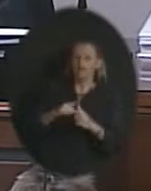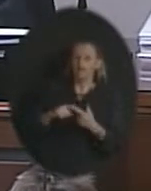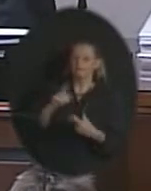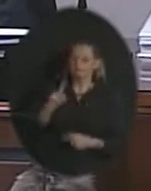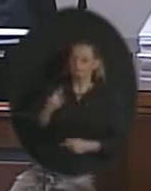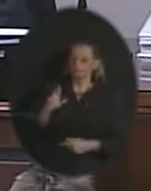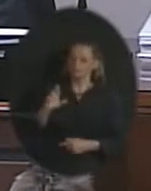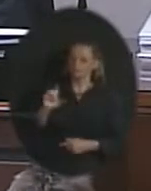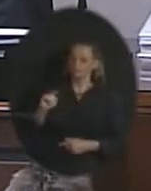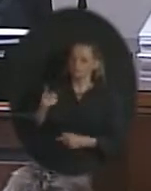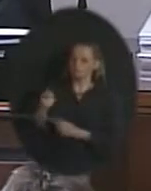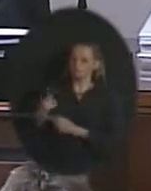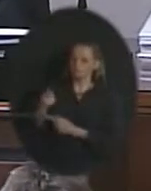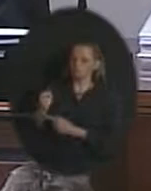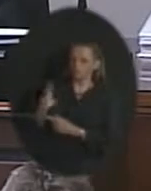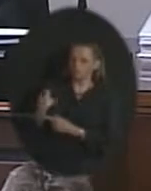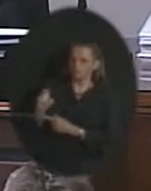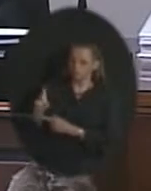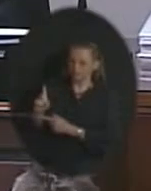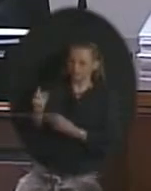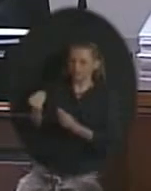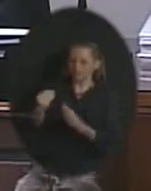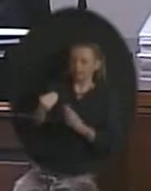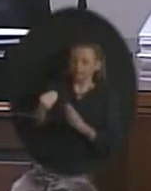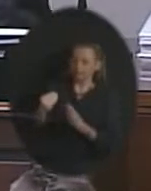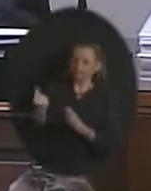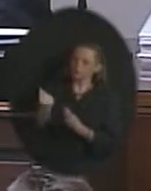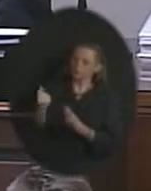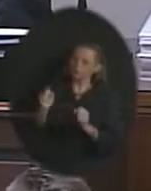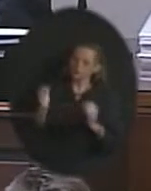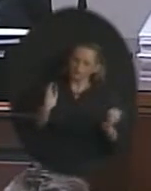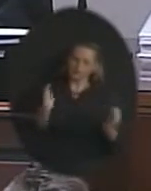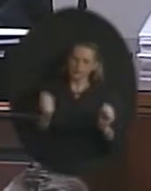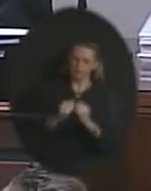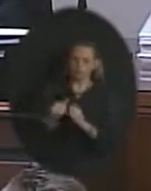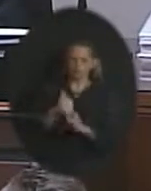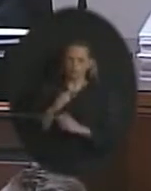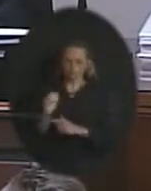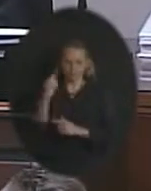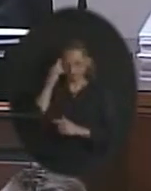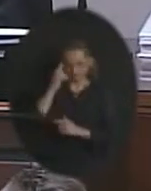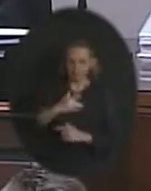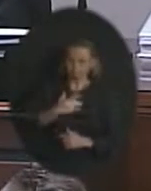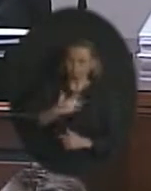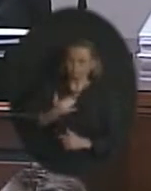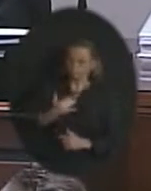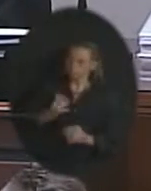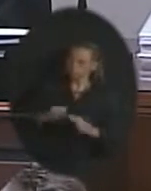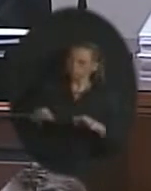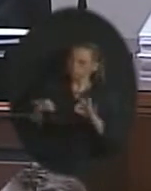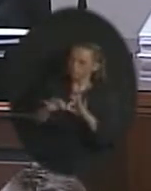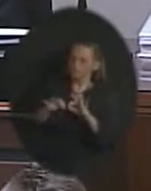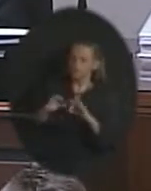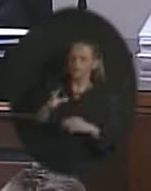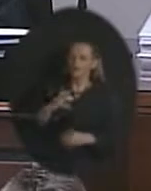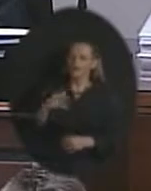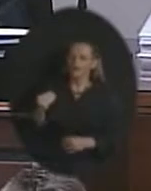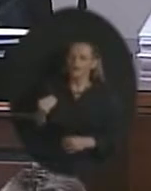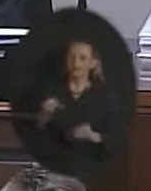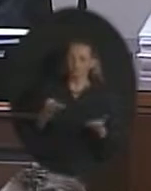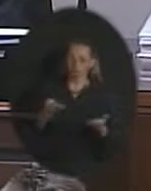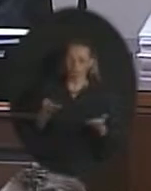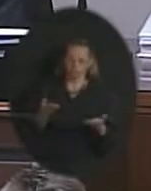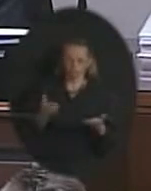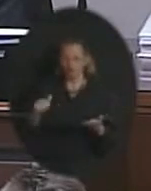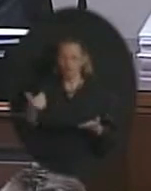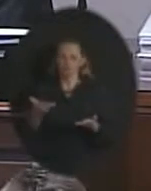with obviously something to compare with was I thought was important, but also services that a broker can bring and some ancillary things that we